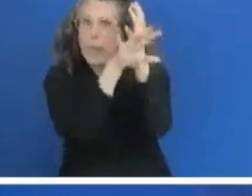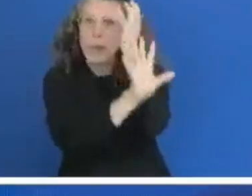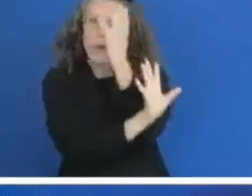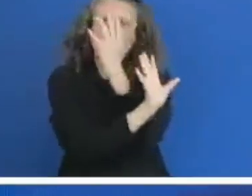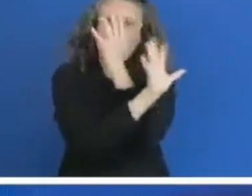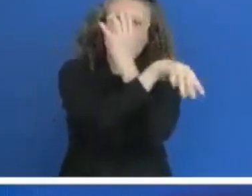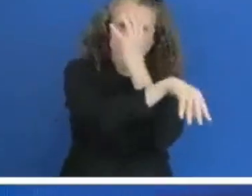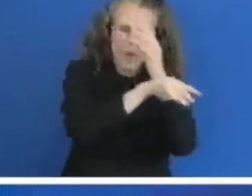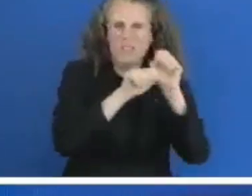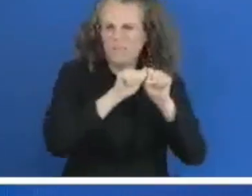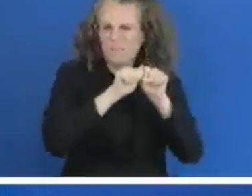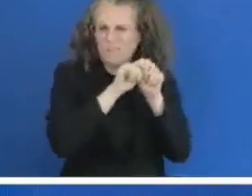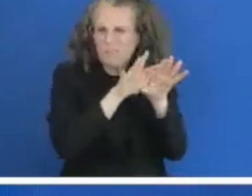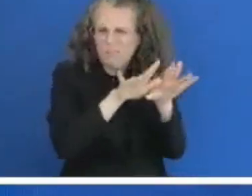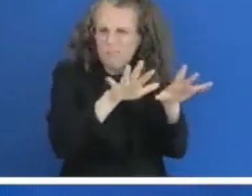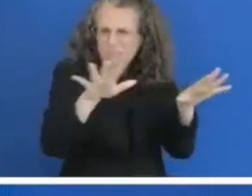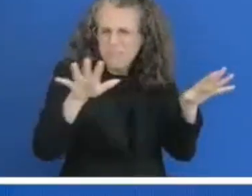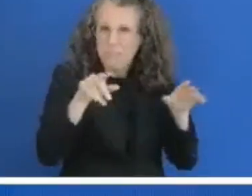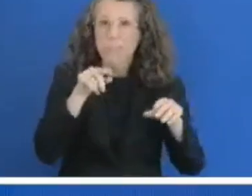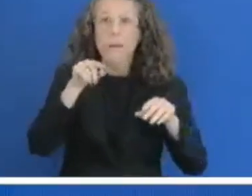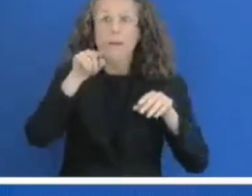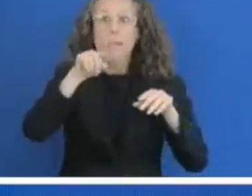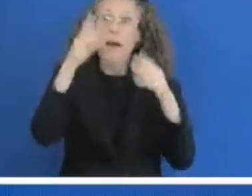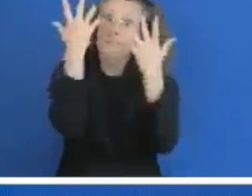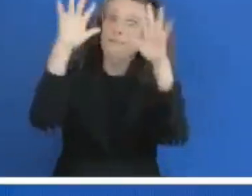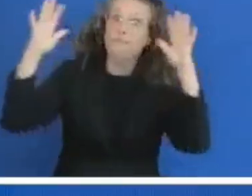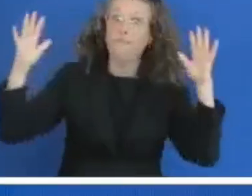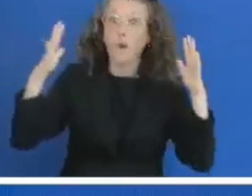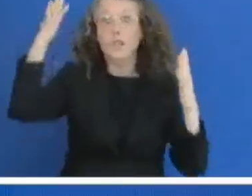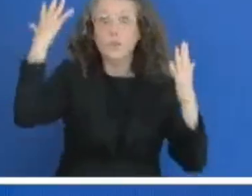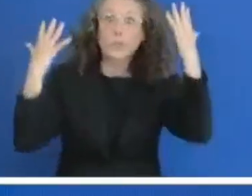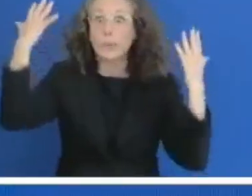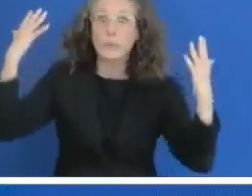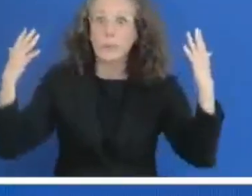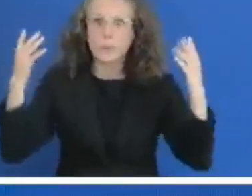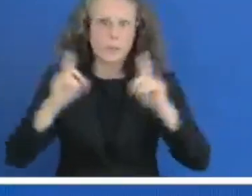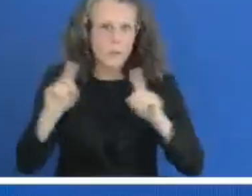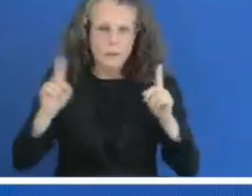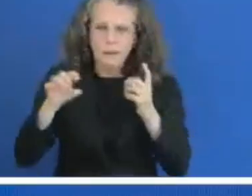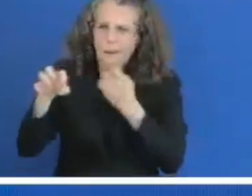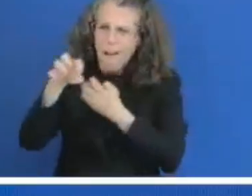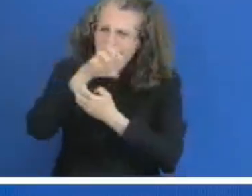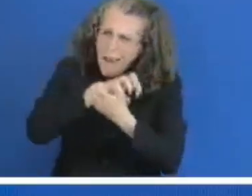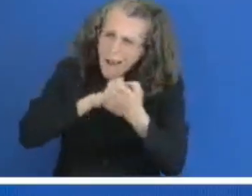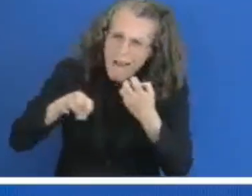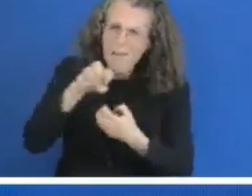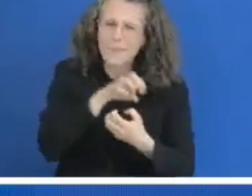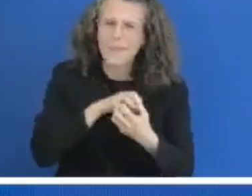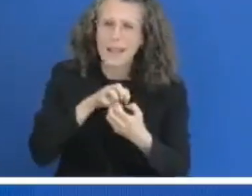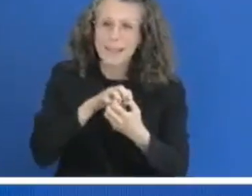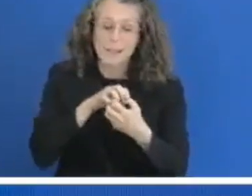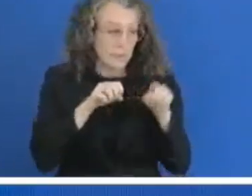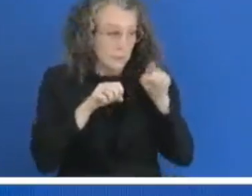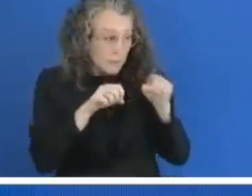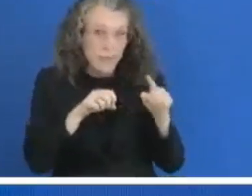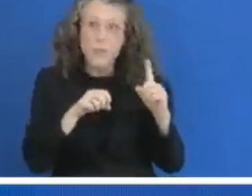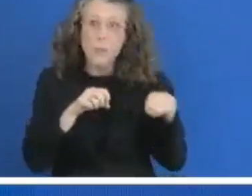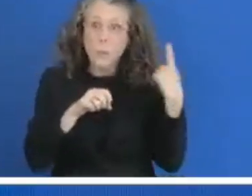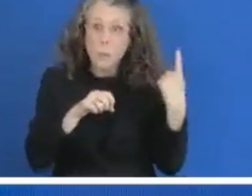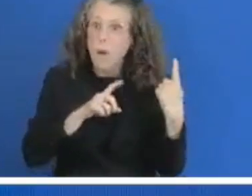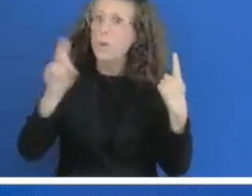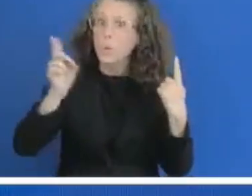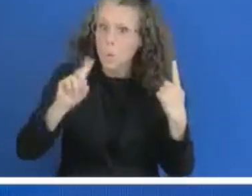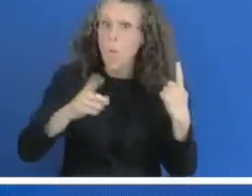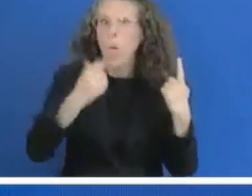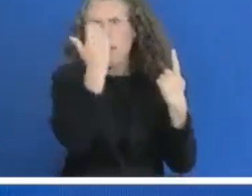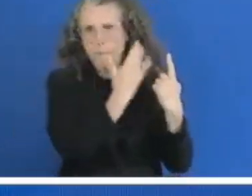very intricate ecosystem of just a tree. And in agroforestry systems, there are many of them over